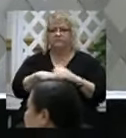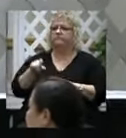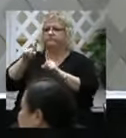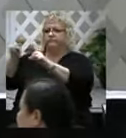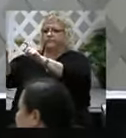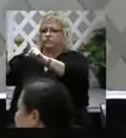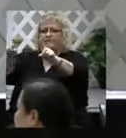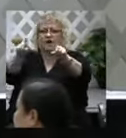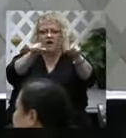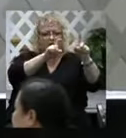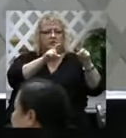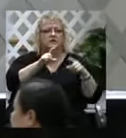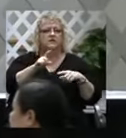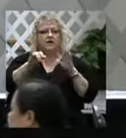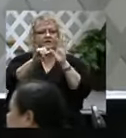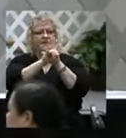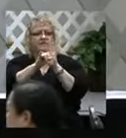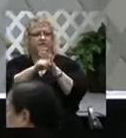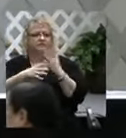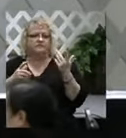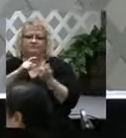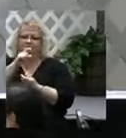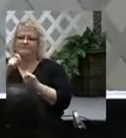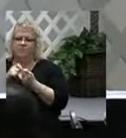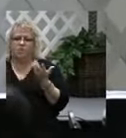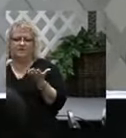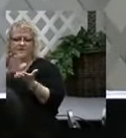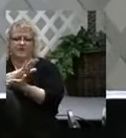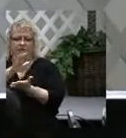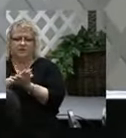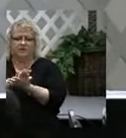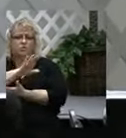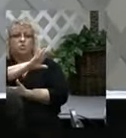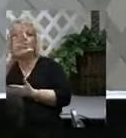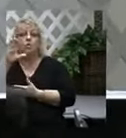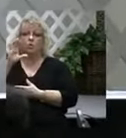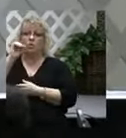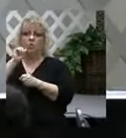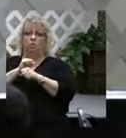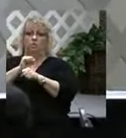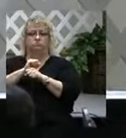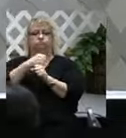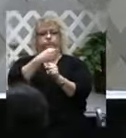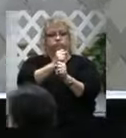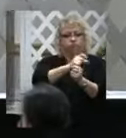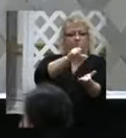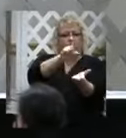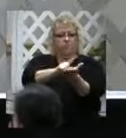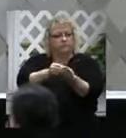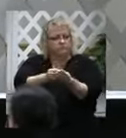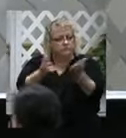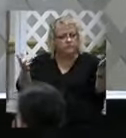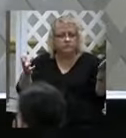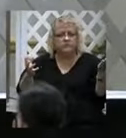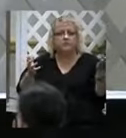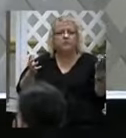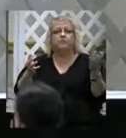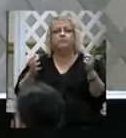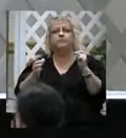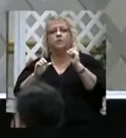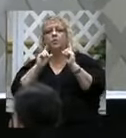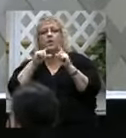doors and trying to identify what documents do these colleagues of yours produce that may actually end up in the hands of an